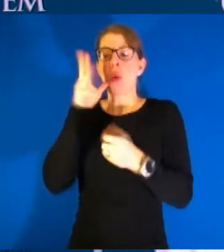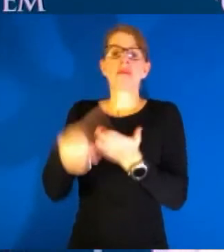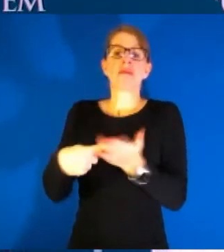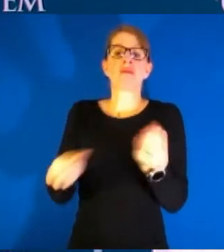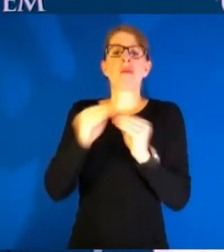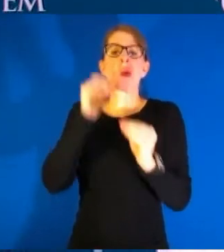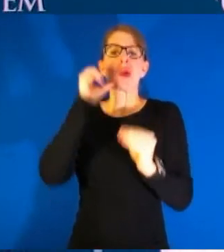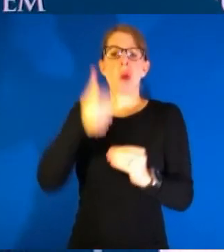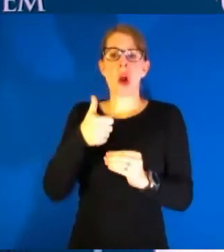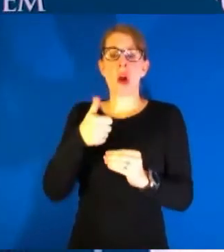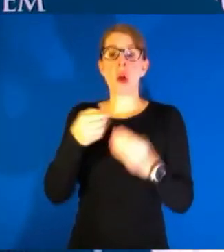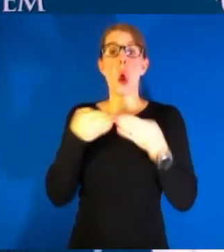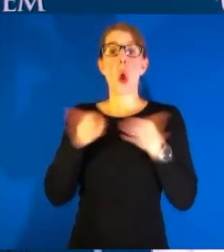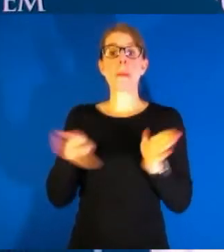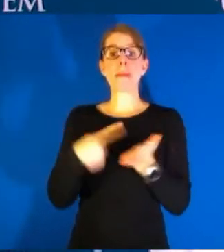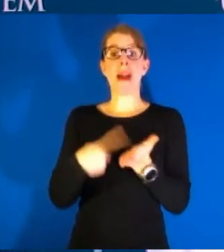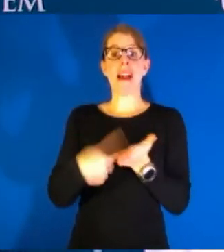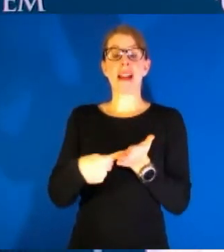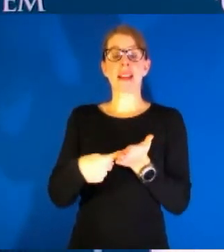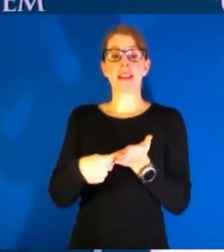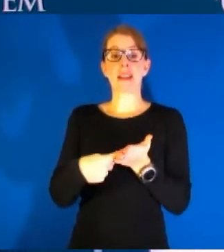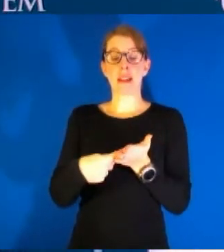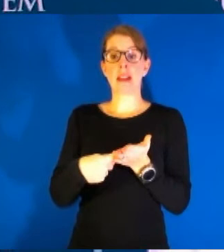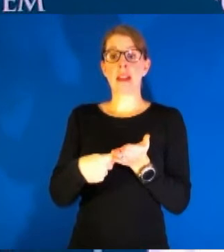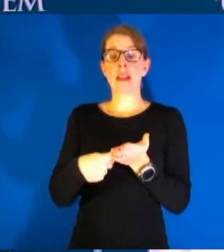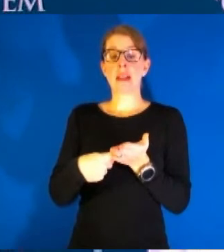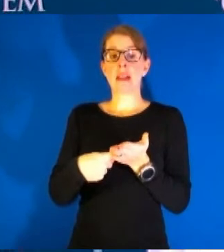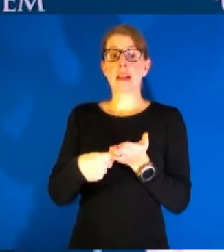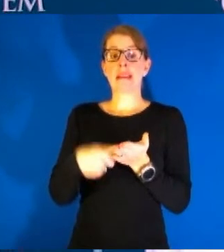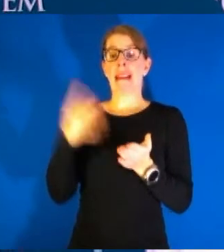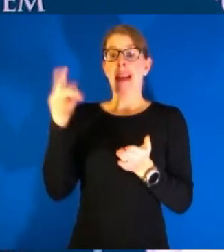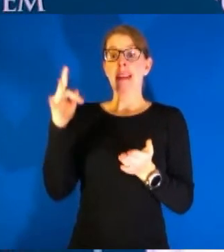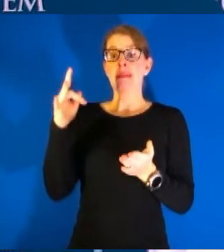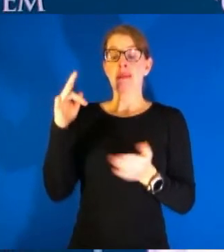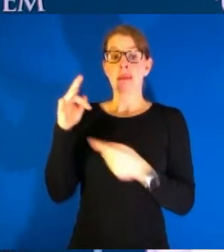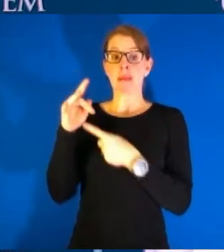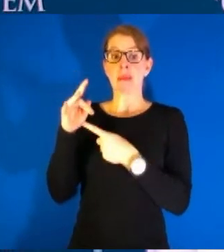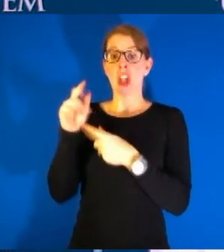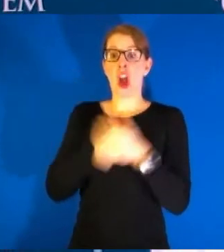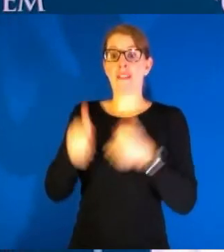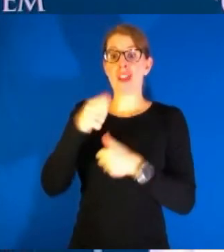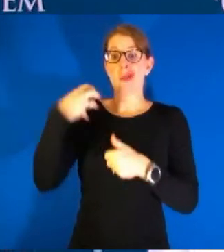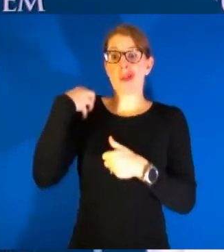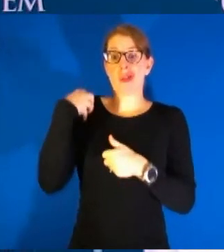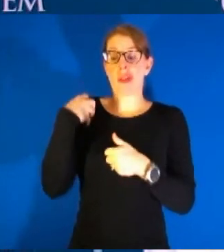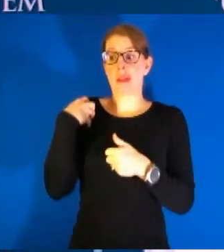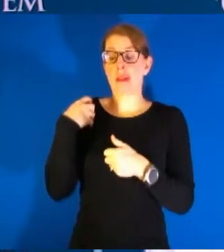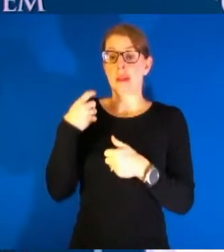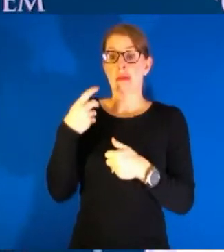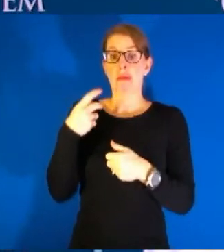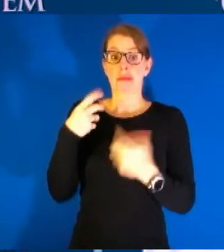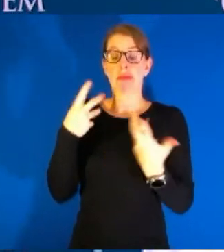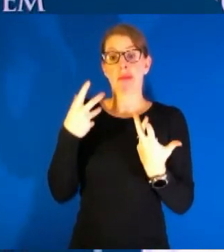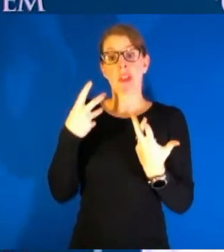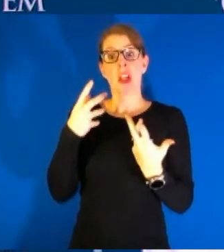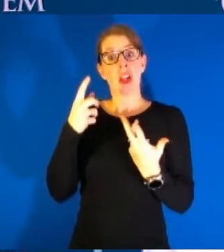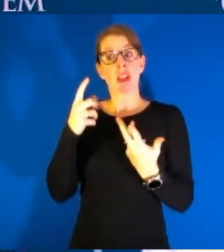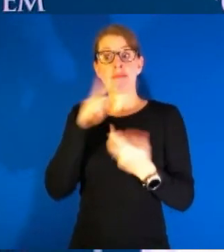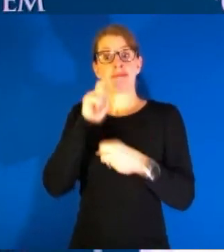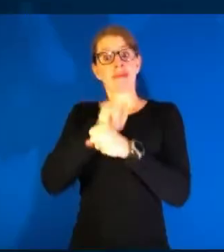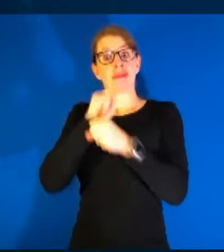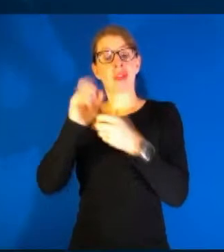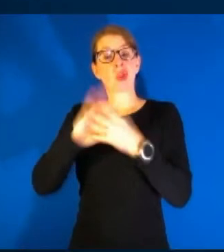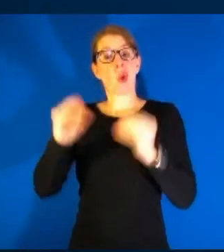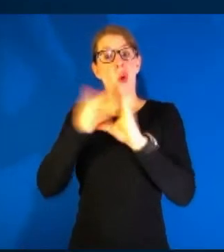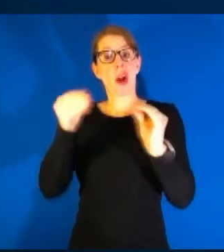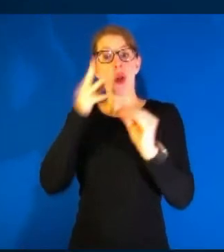mics because we have our 18 chief medical officers throughout Kansas and western Missouri on with us. I think you'll hear a real story about what's going on out there then.